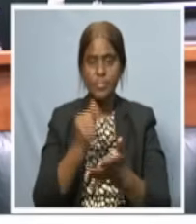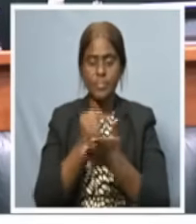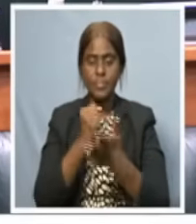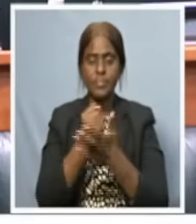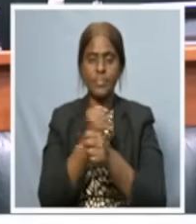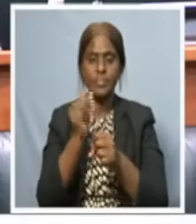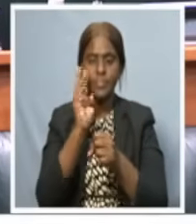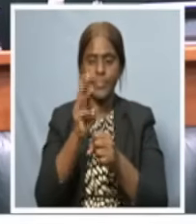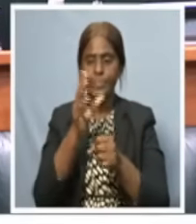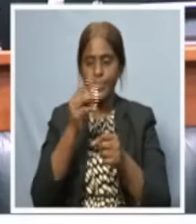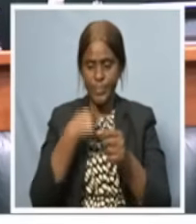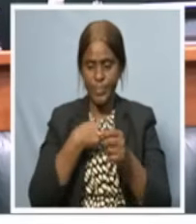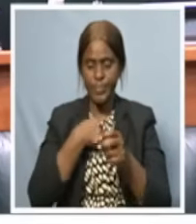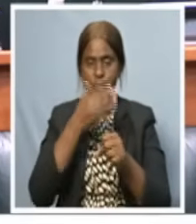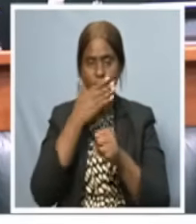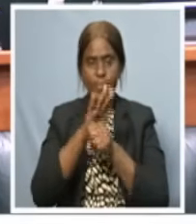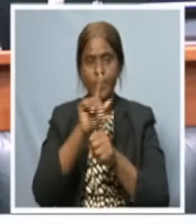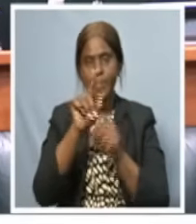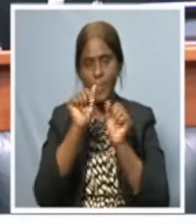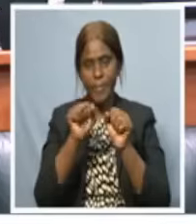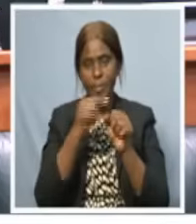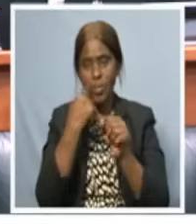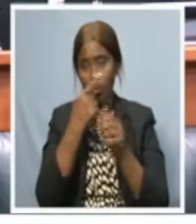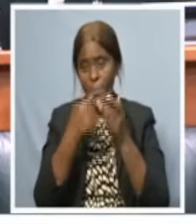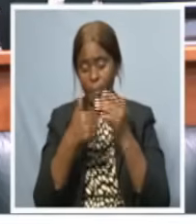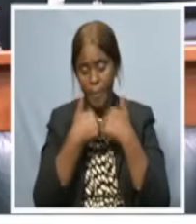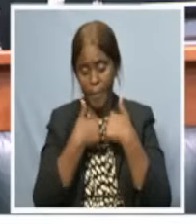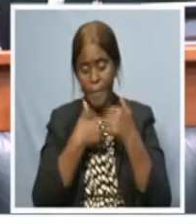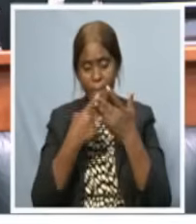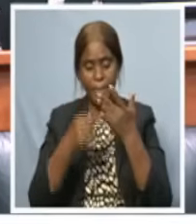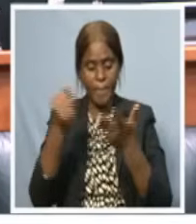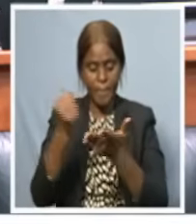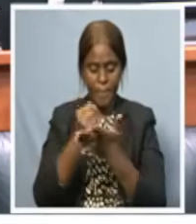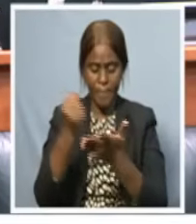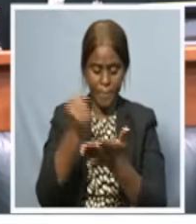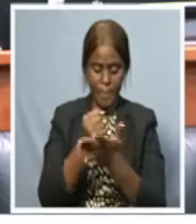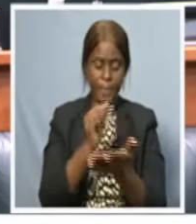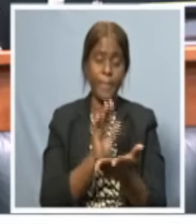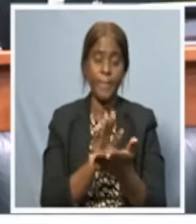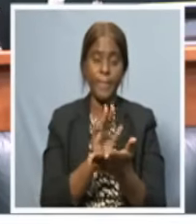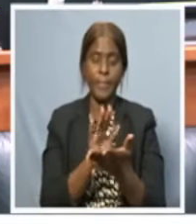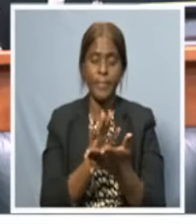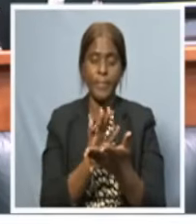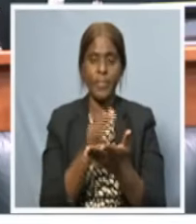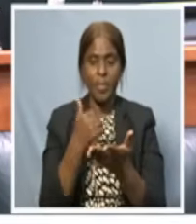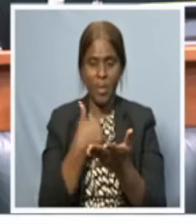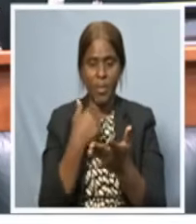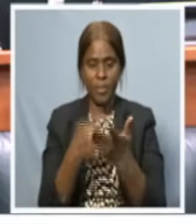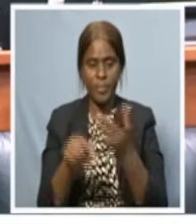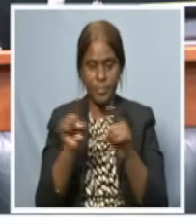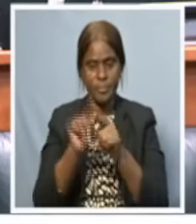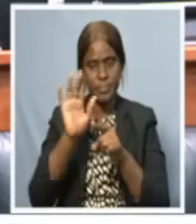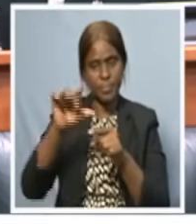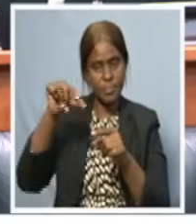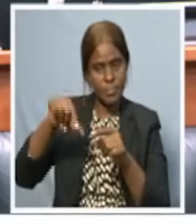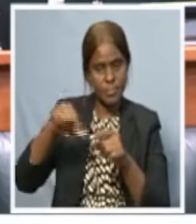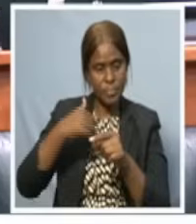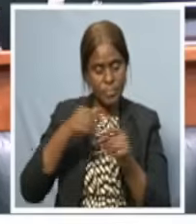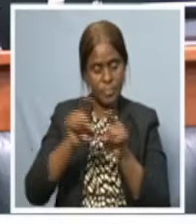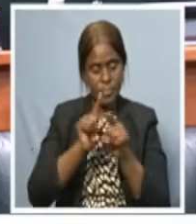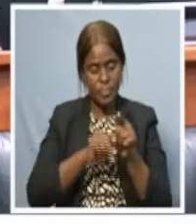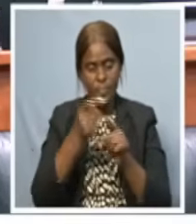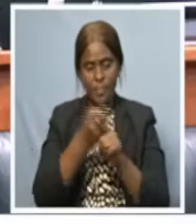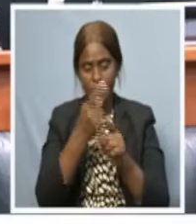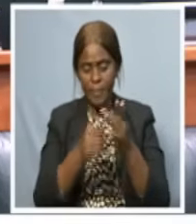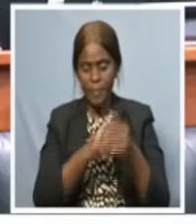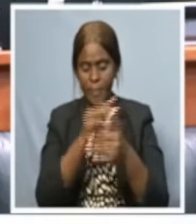this. But I can assure you, those who have been recruited have the qualifications and are